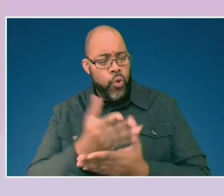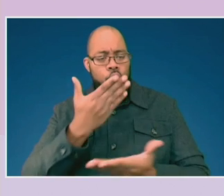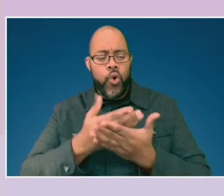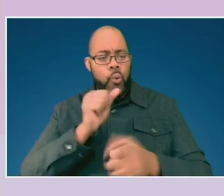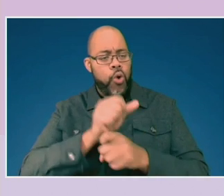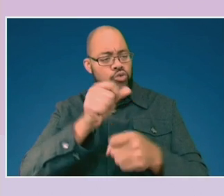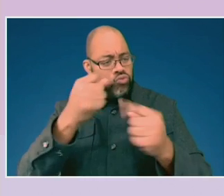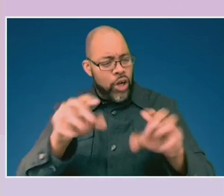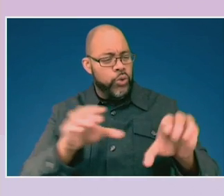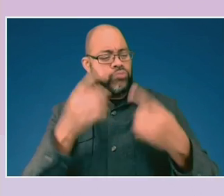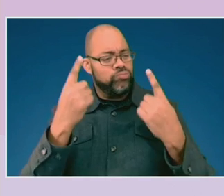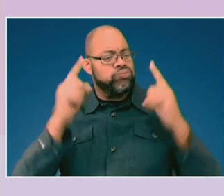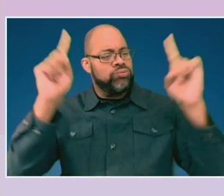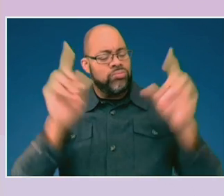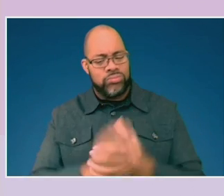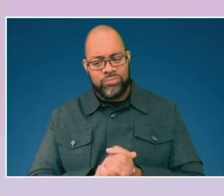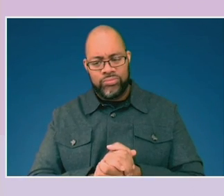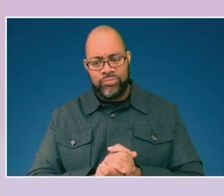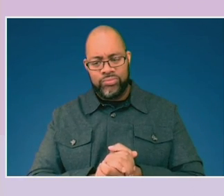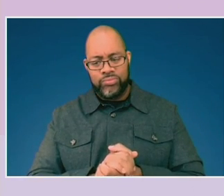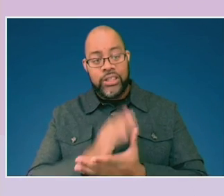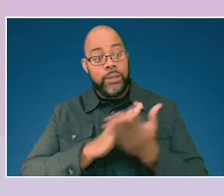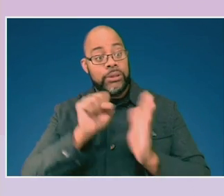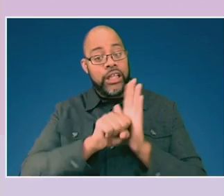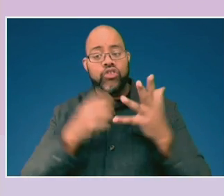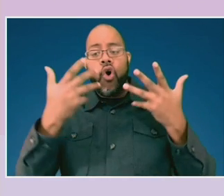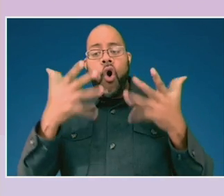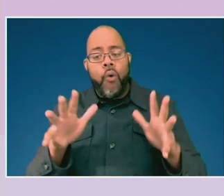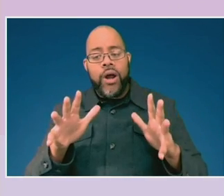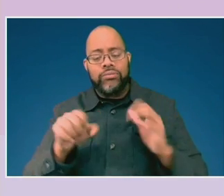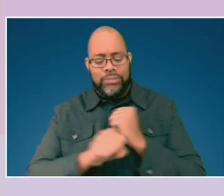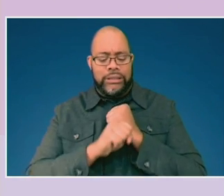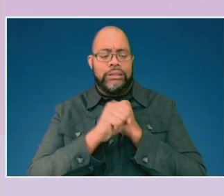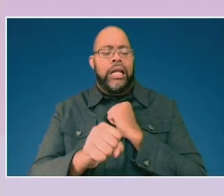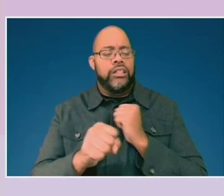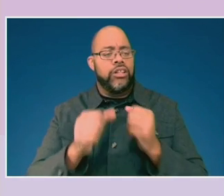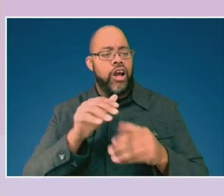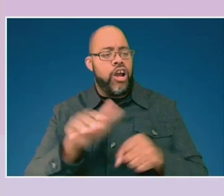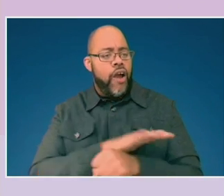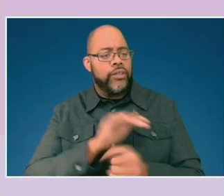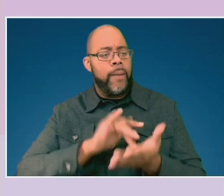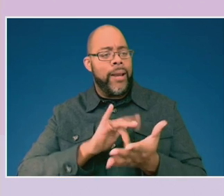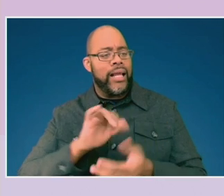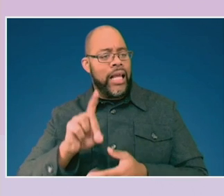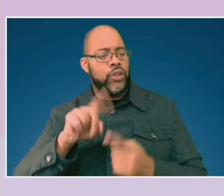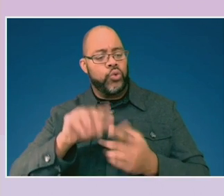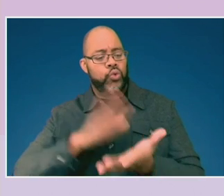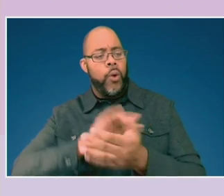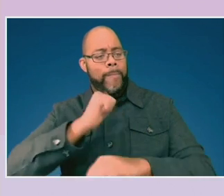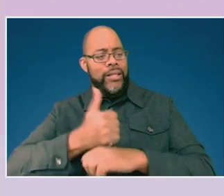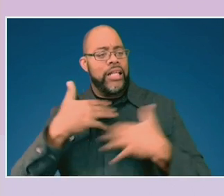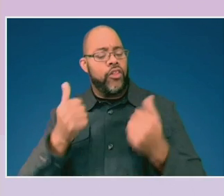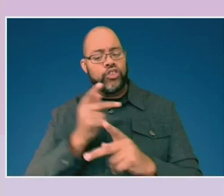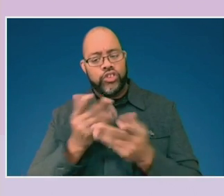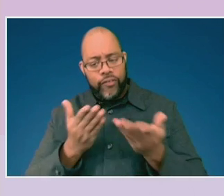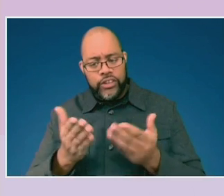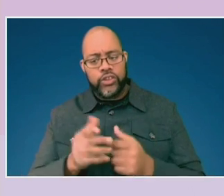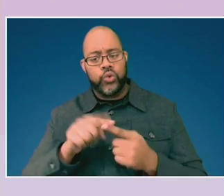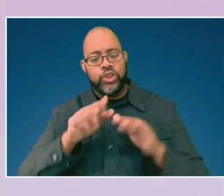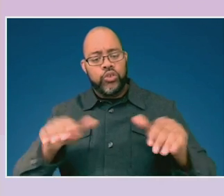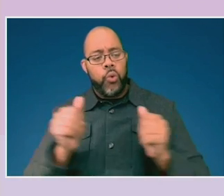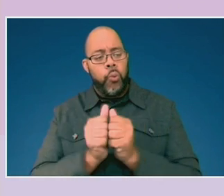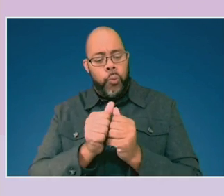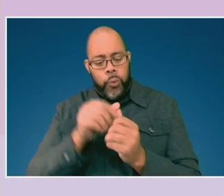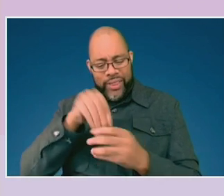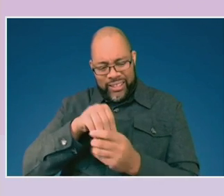to accomplish. Some states have already extended coverage of Medicaid school-based health services to children within